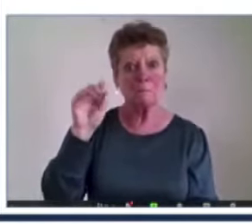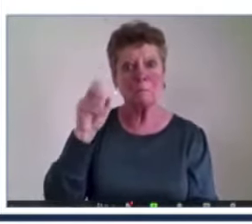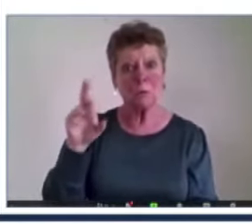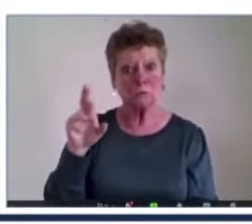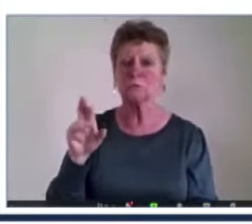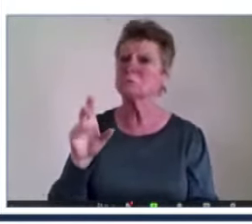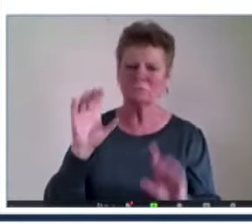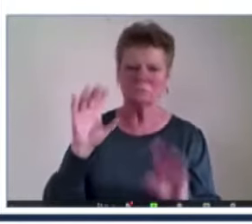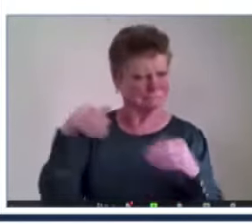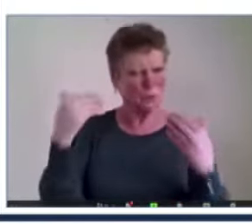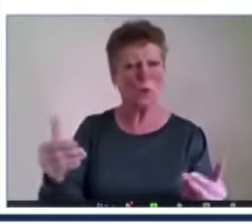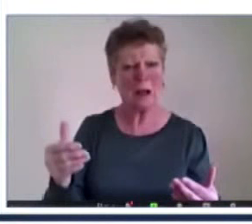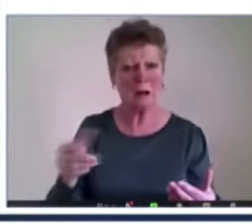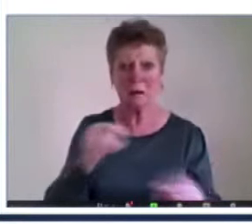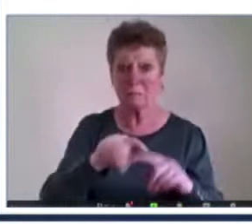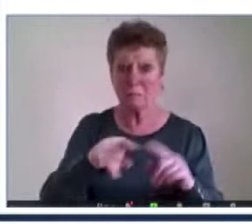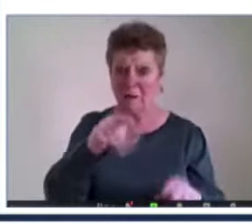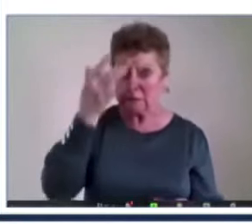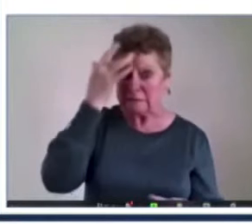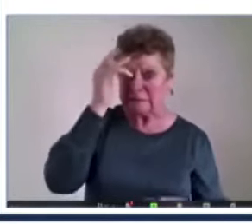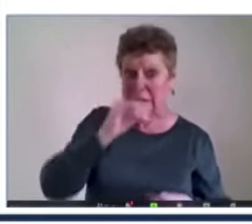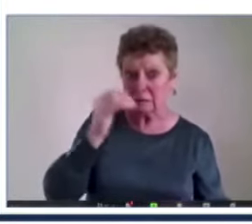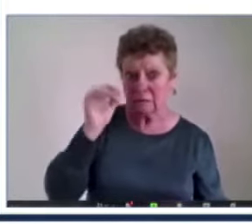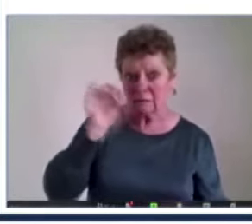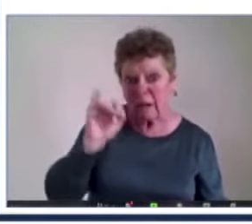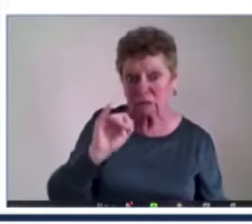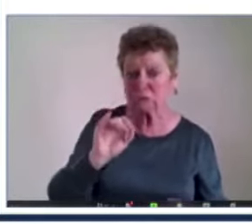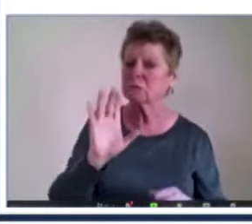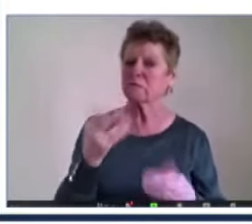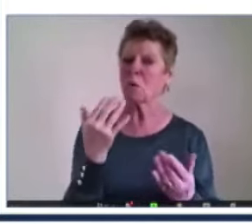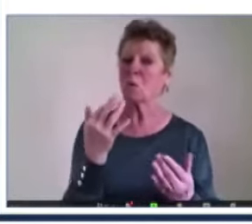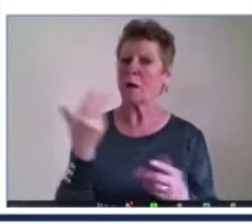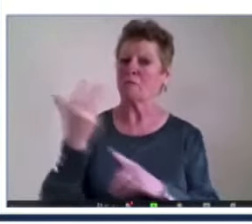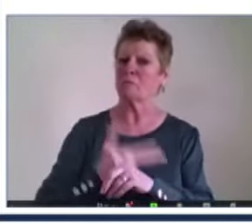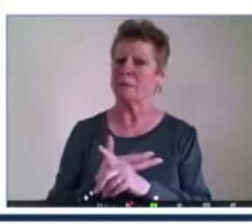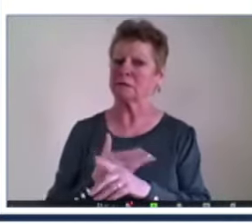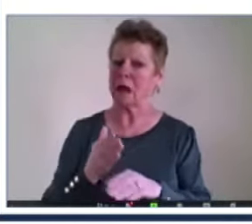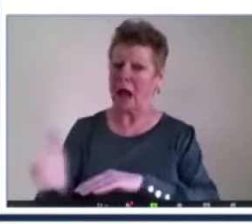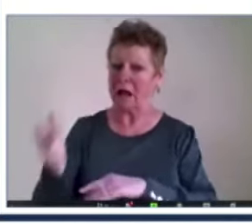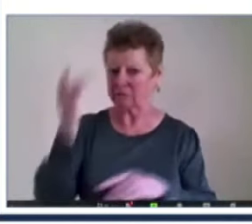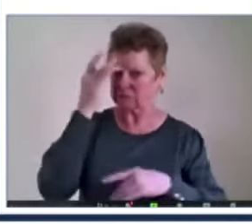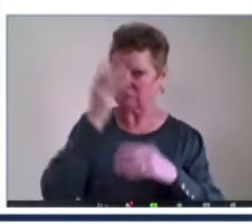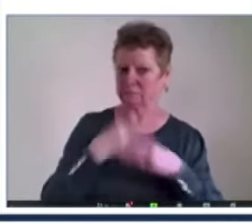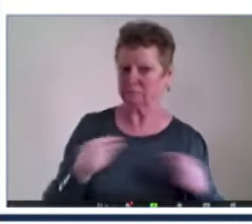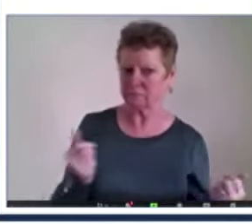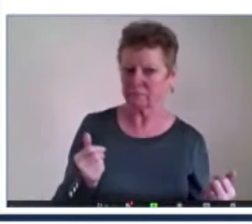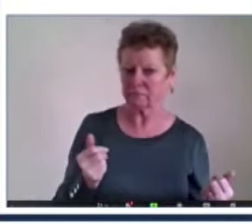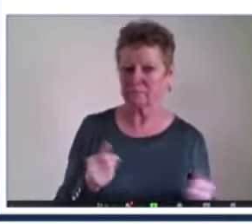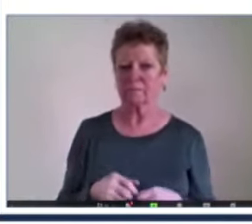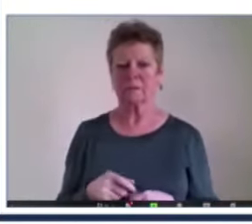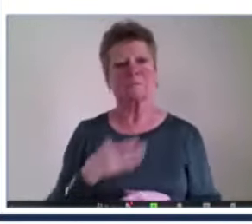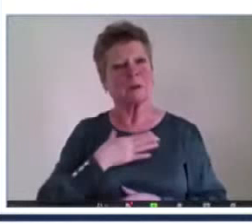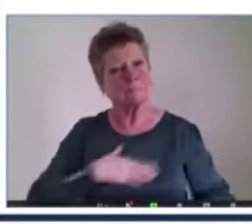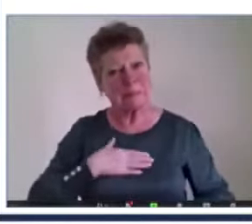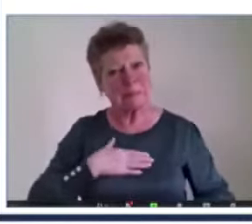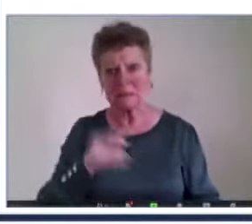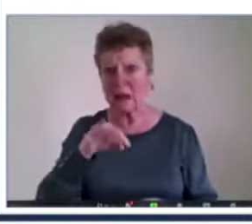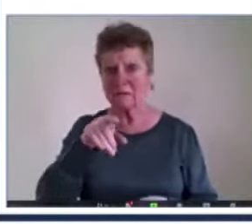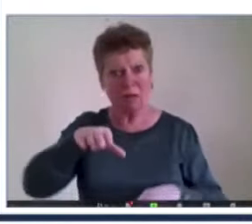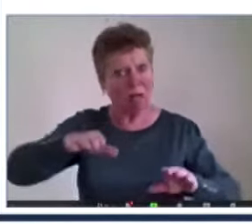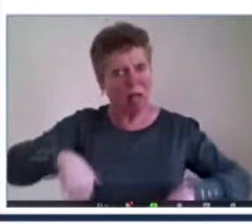3-month period. But as soon as you're able to, and if you haven't had a booster yet and you're over 18 or over, please get it